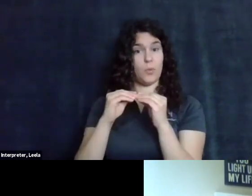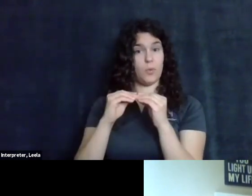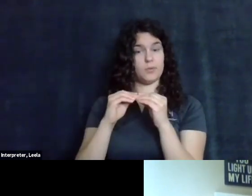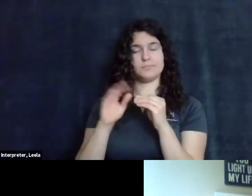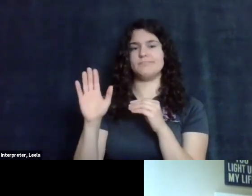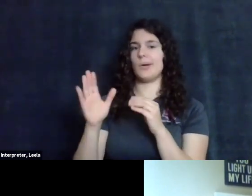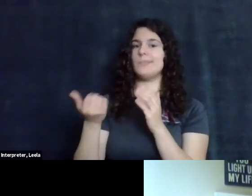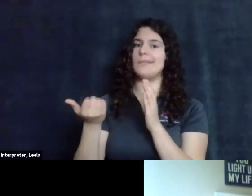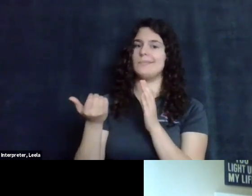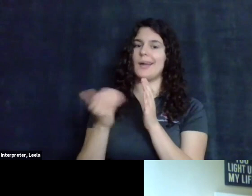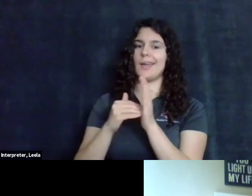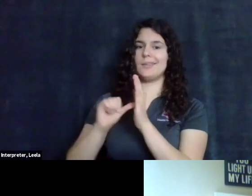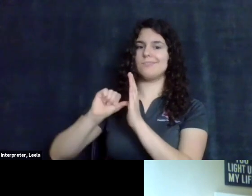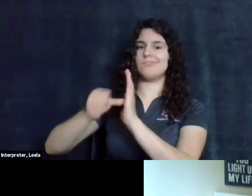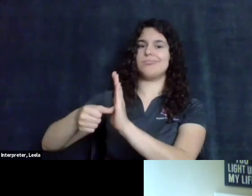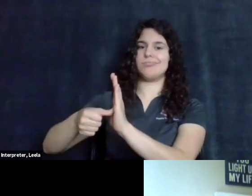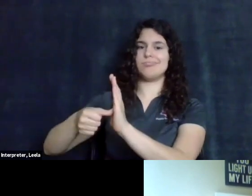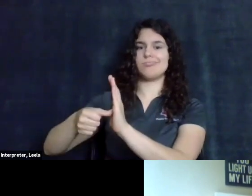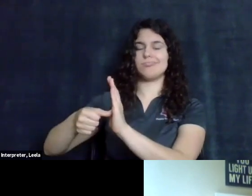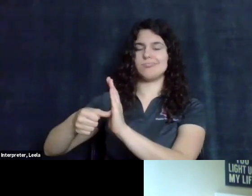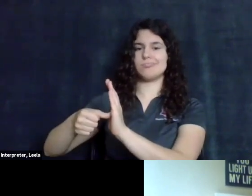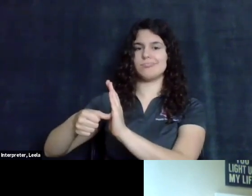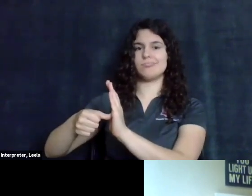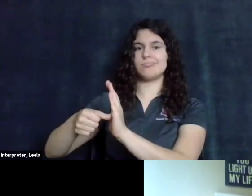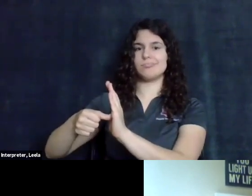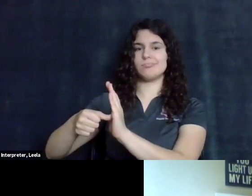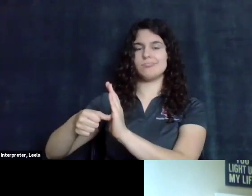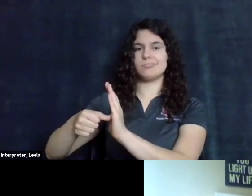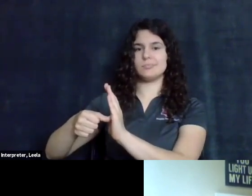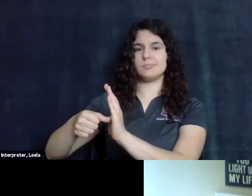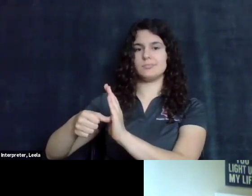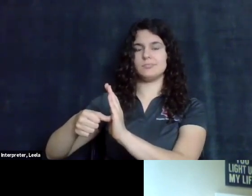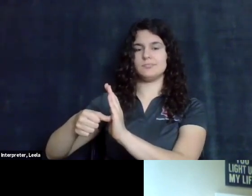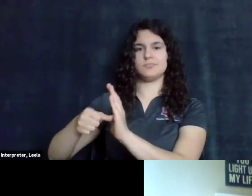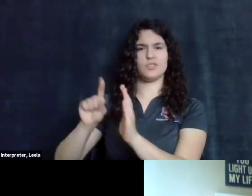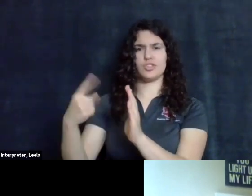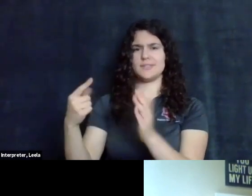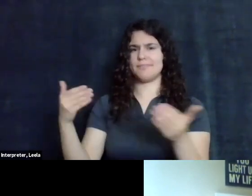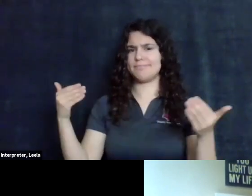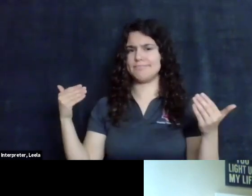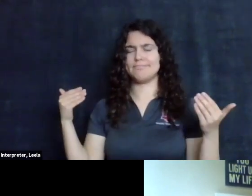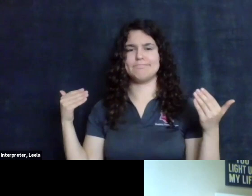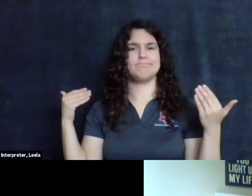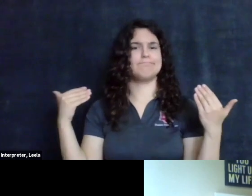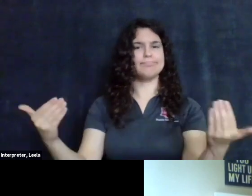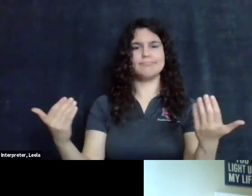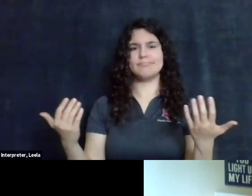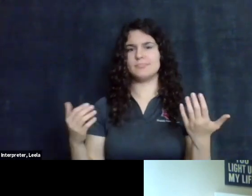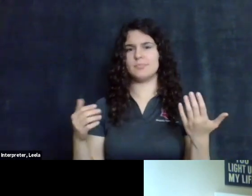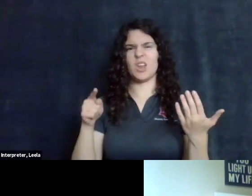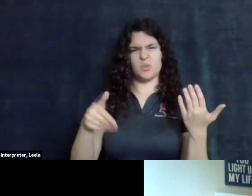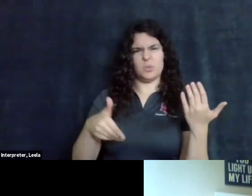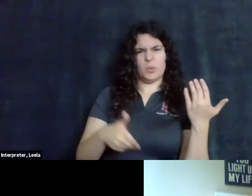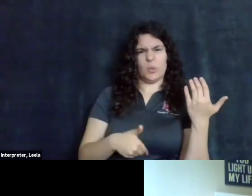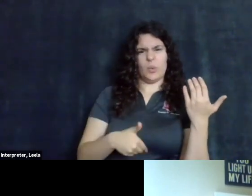again emphasize, take the leap, and you have a sense of what classes you